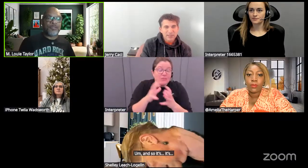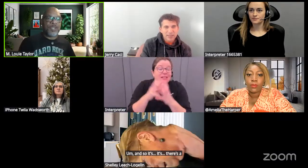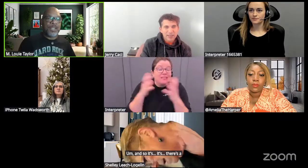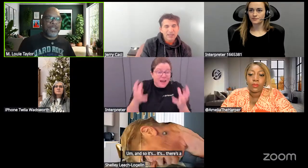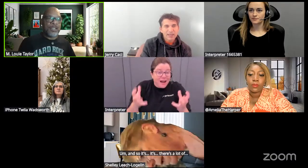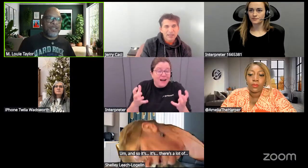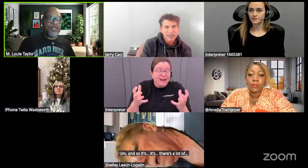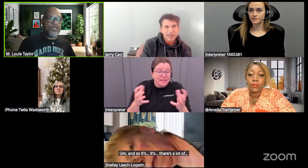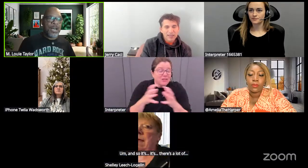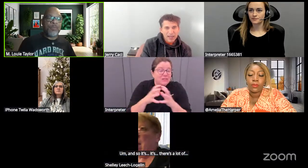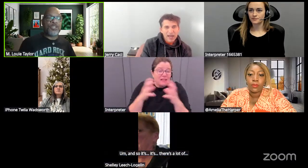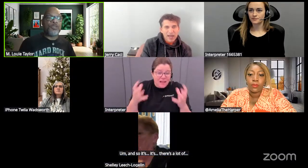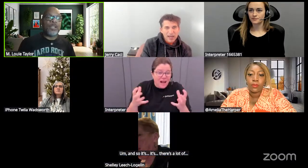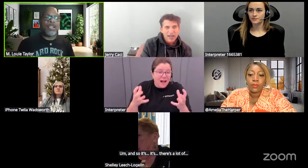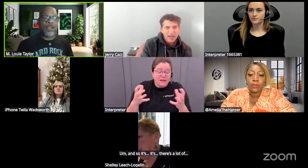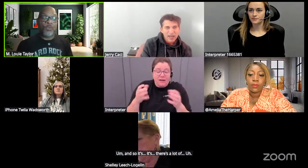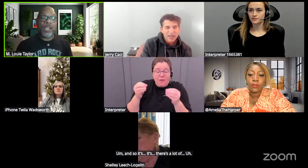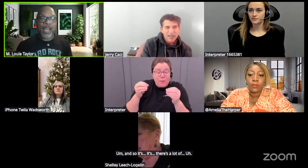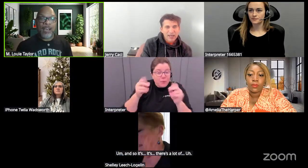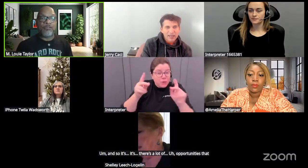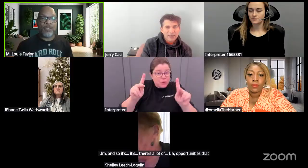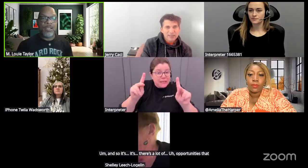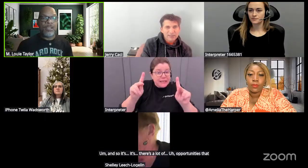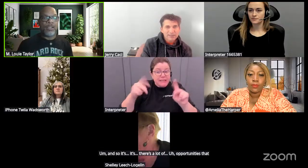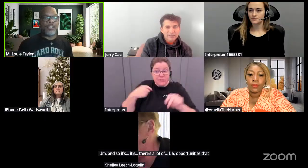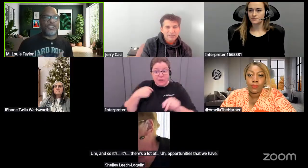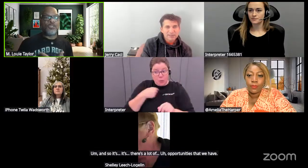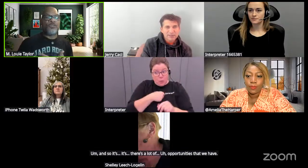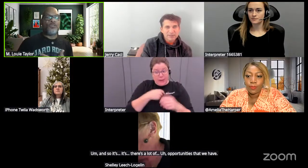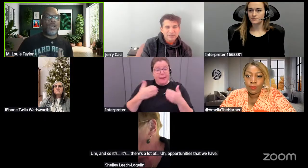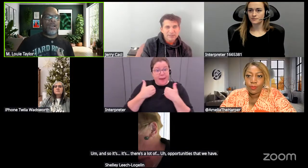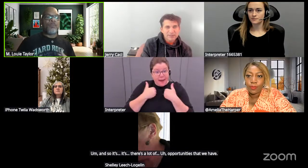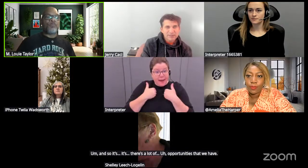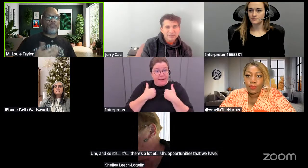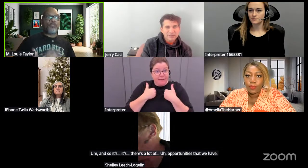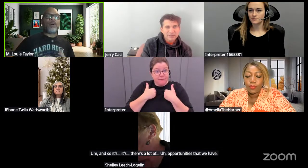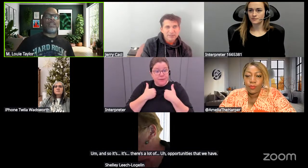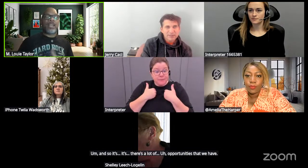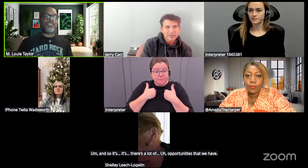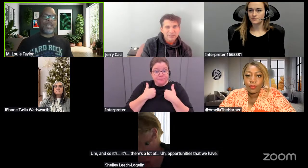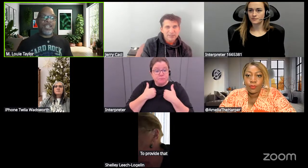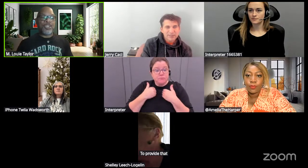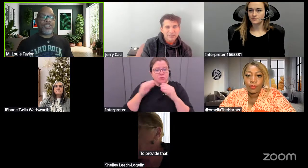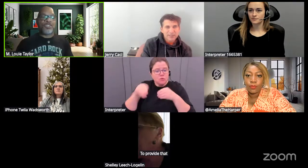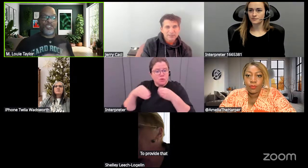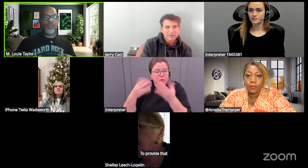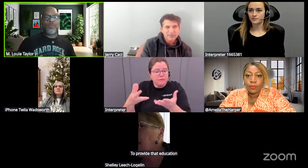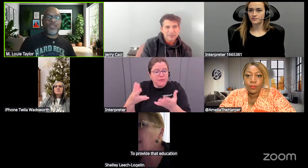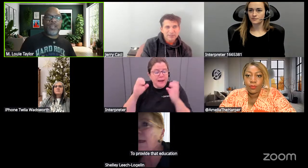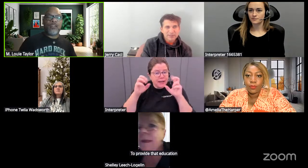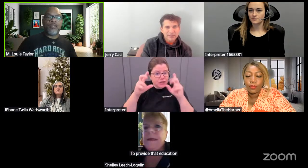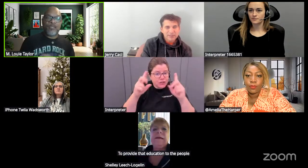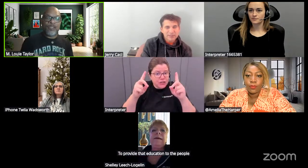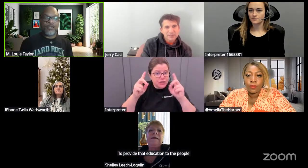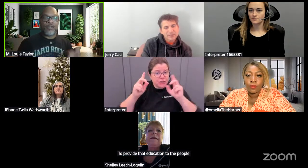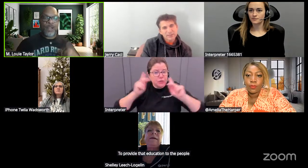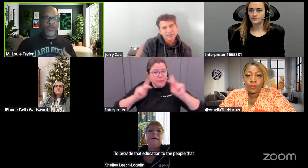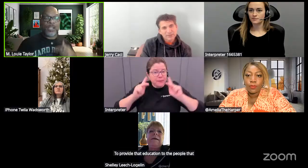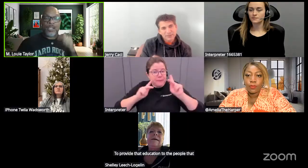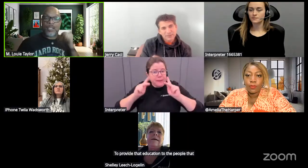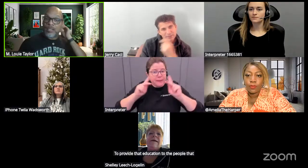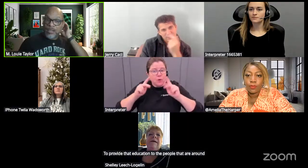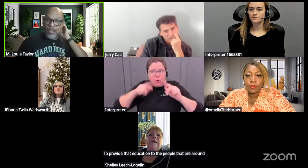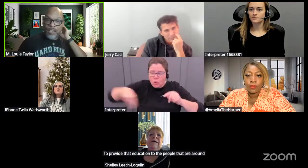of opportunities that we have to provide that education to the people that are